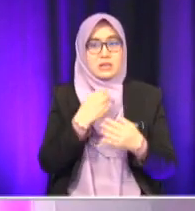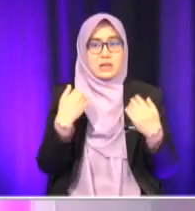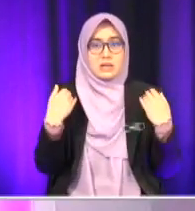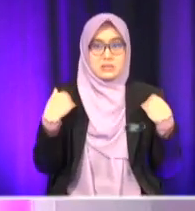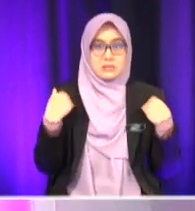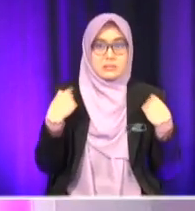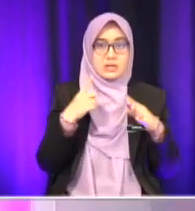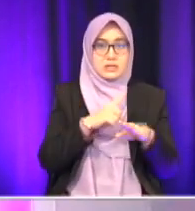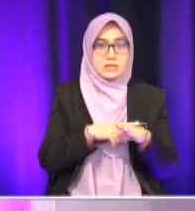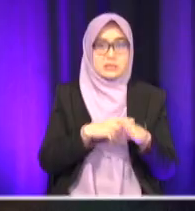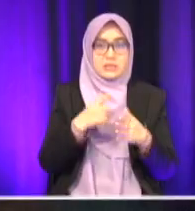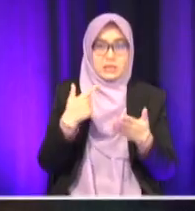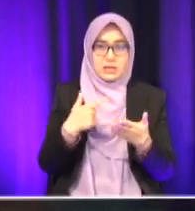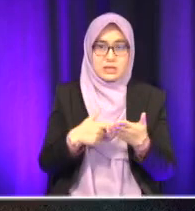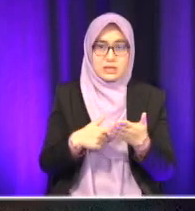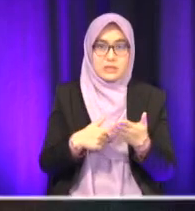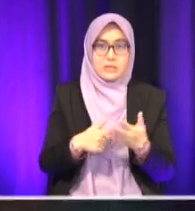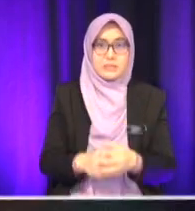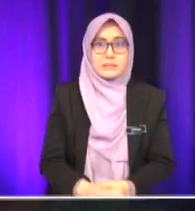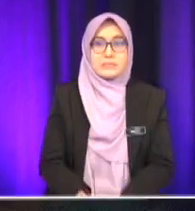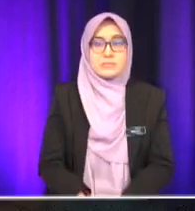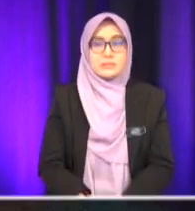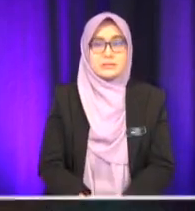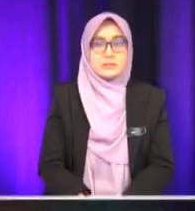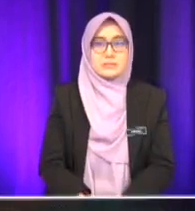teacher? Oh yeah, okay.